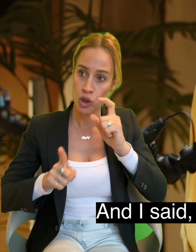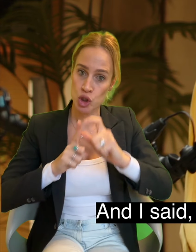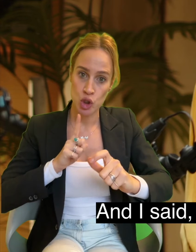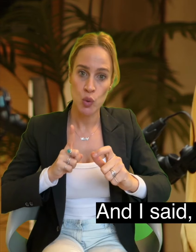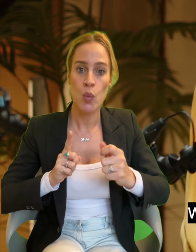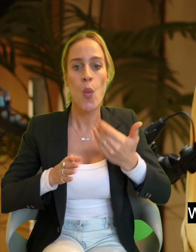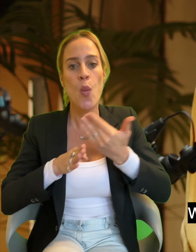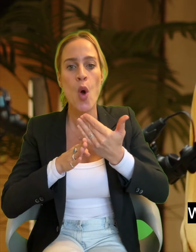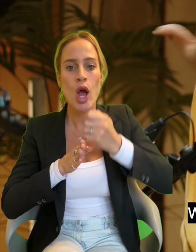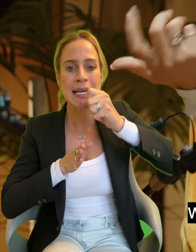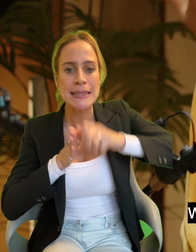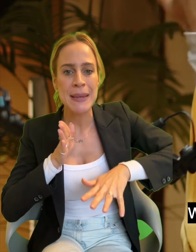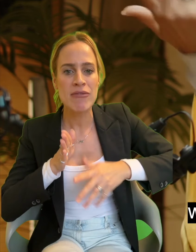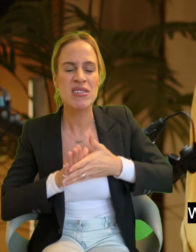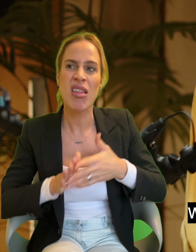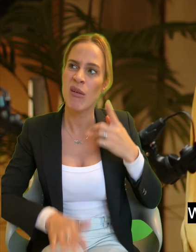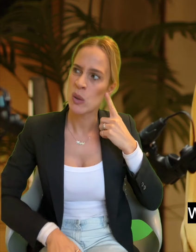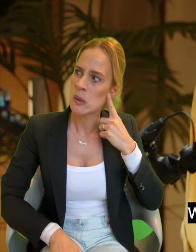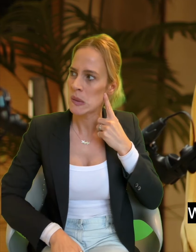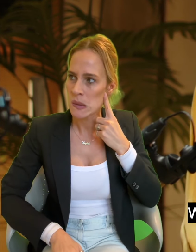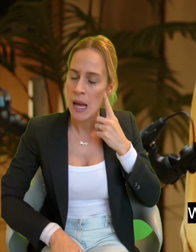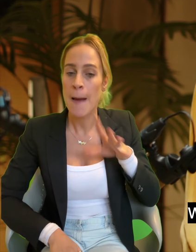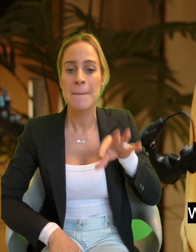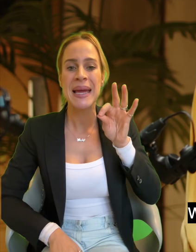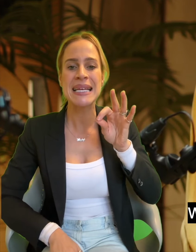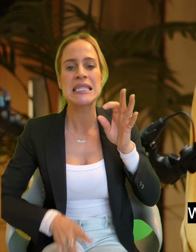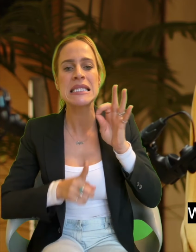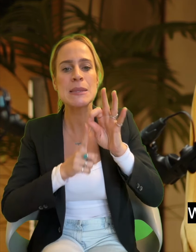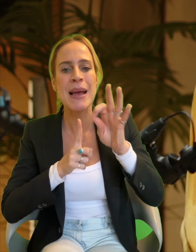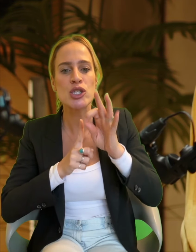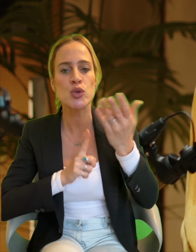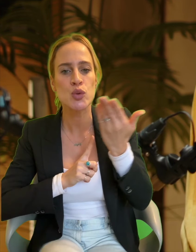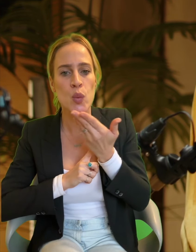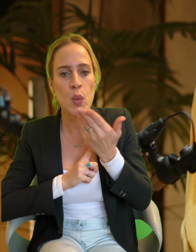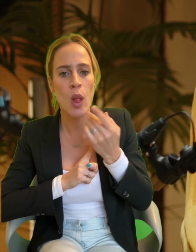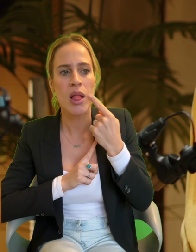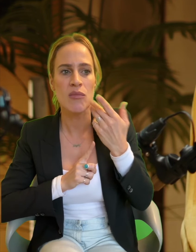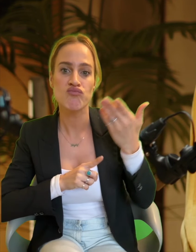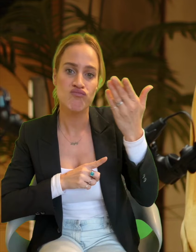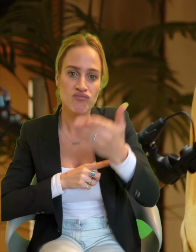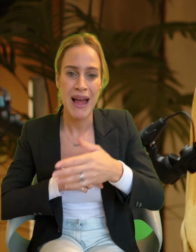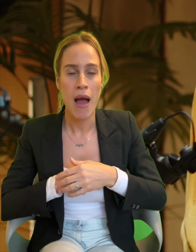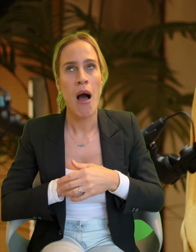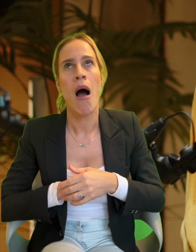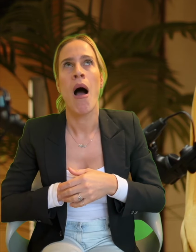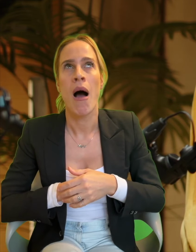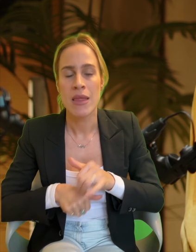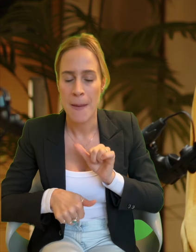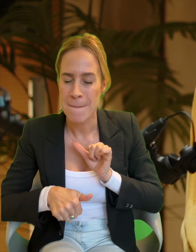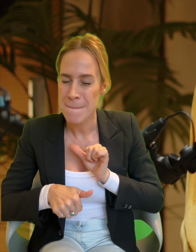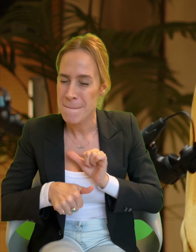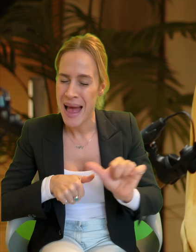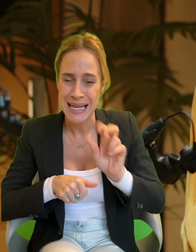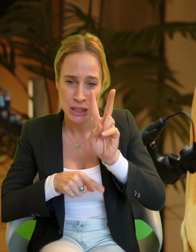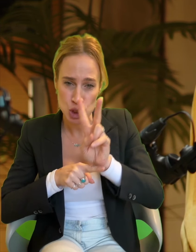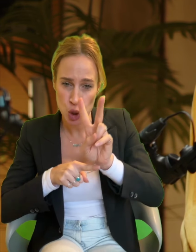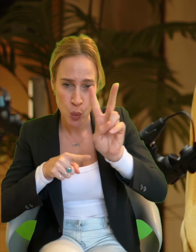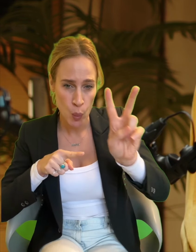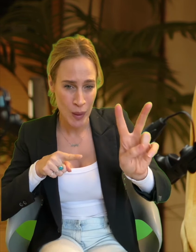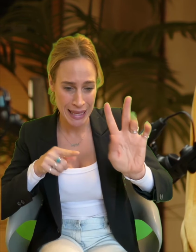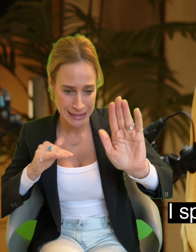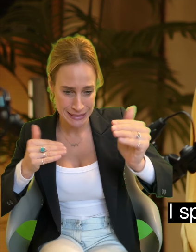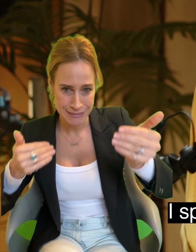I'm really good with my cousin and I don't really, interested in that. And it was the best 2